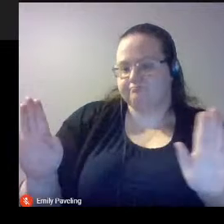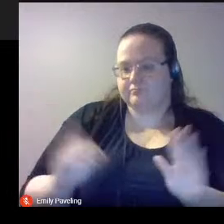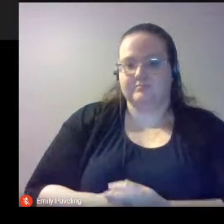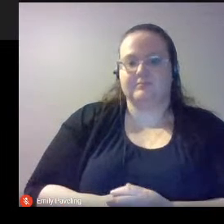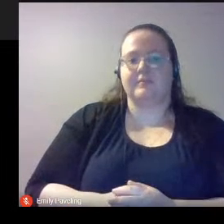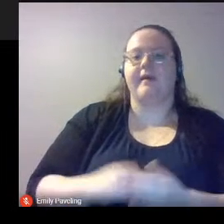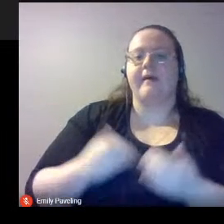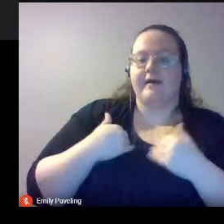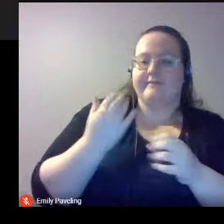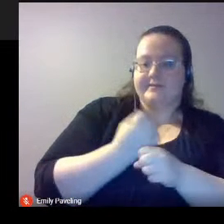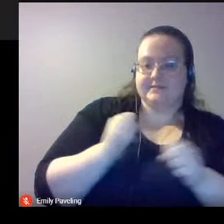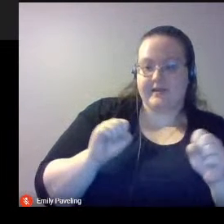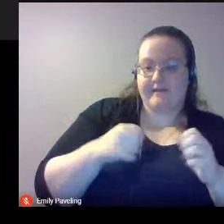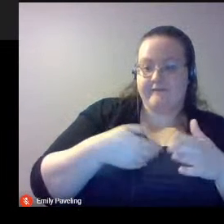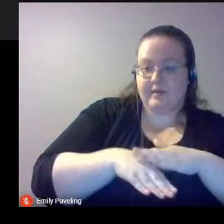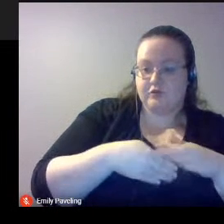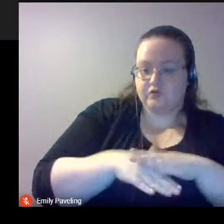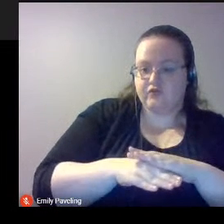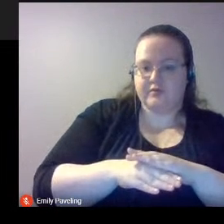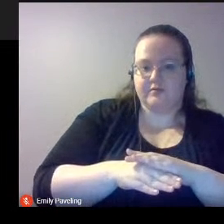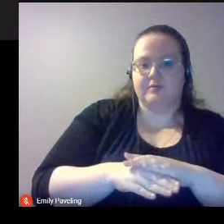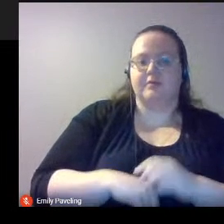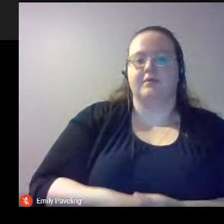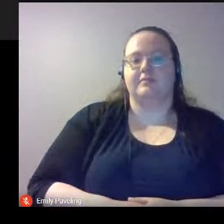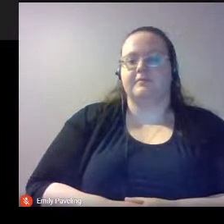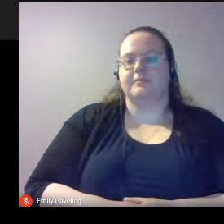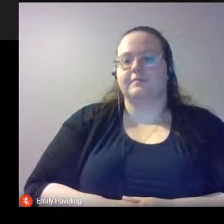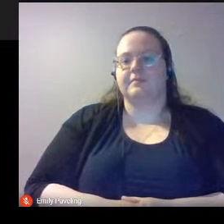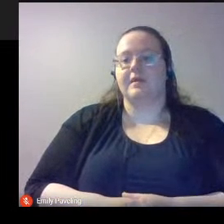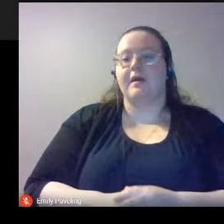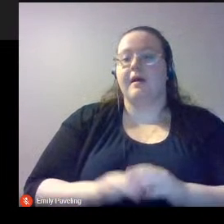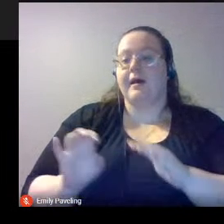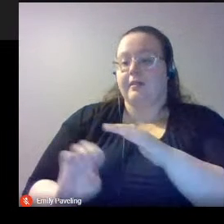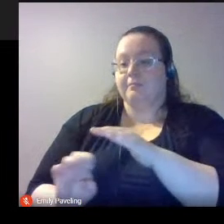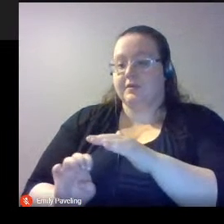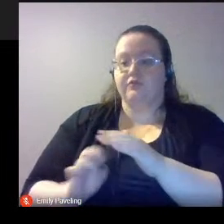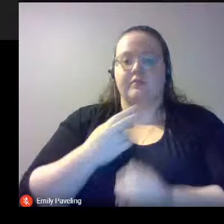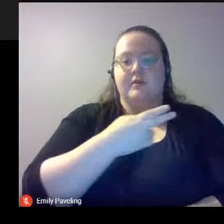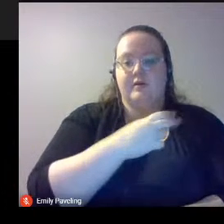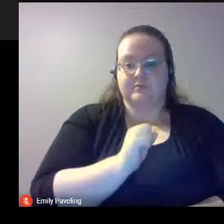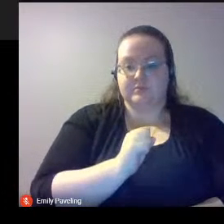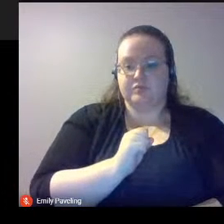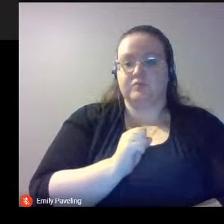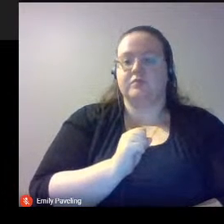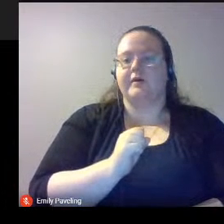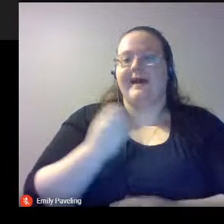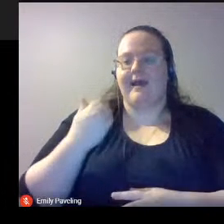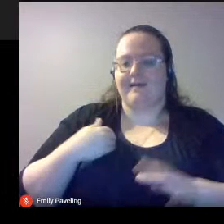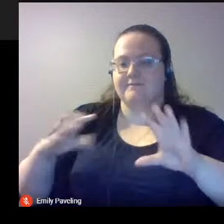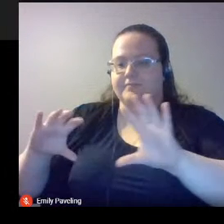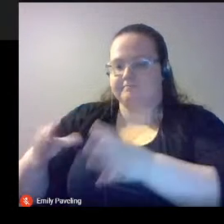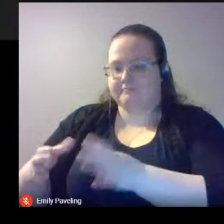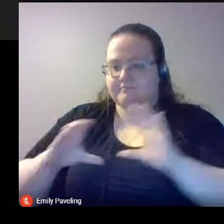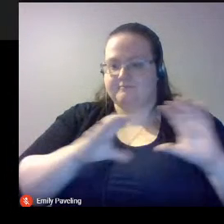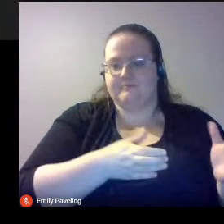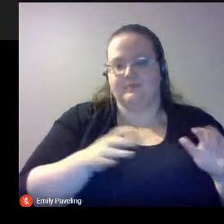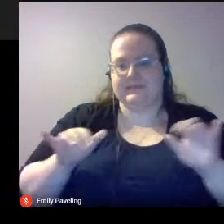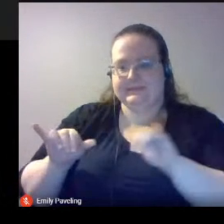building. Students will be cohorted both at elementary and at secondary schools to minimize the number of contacts that they have throughout the